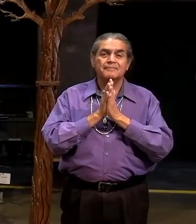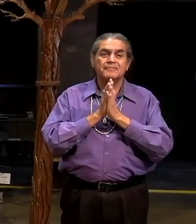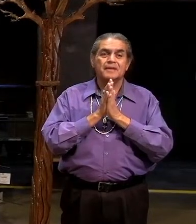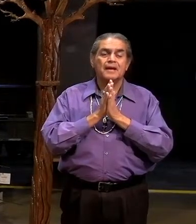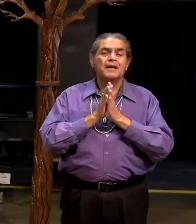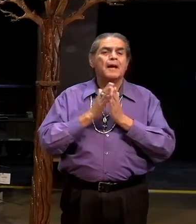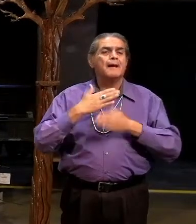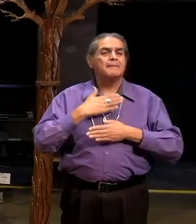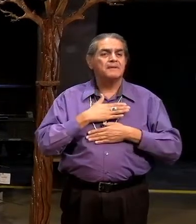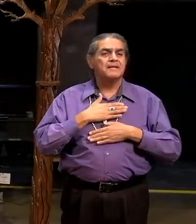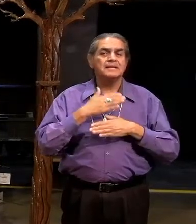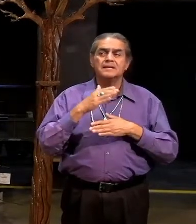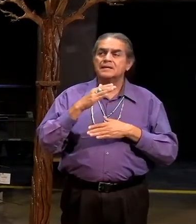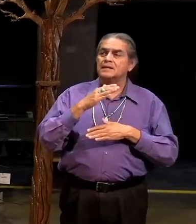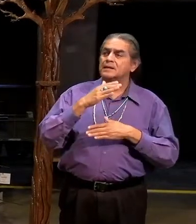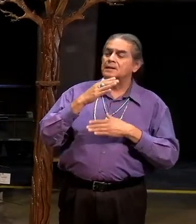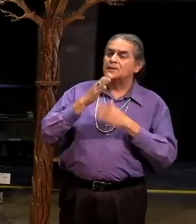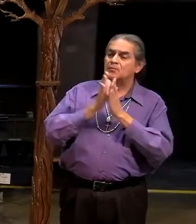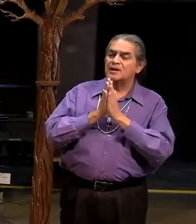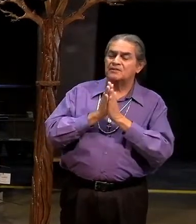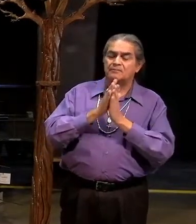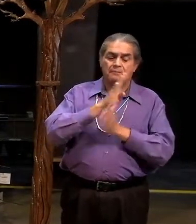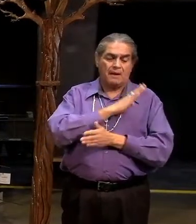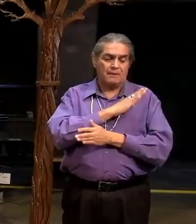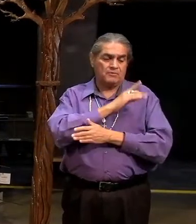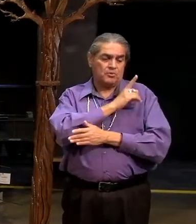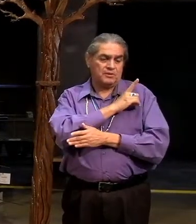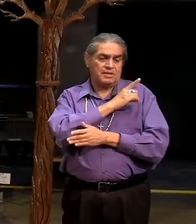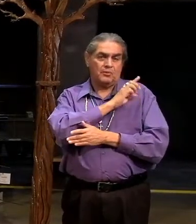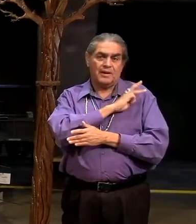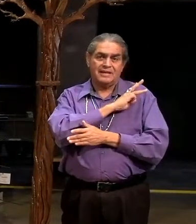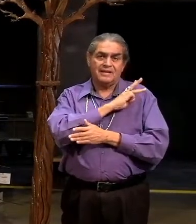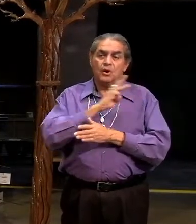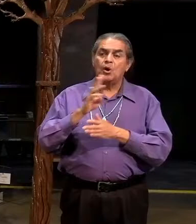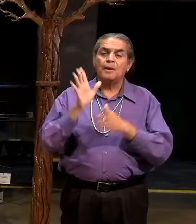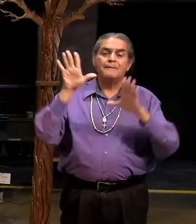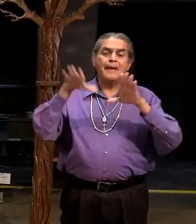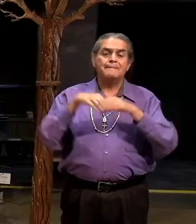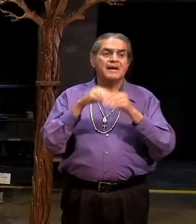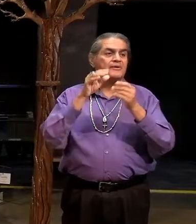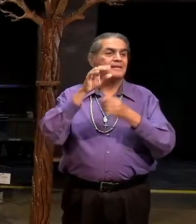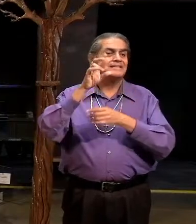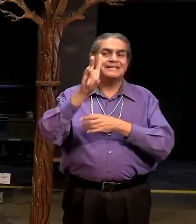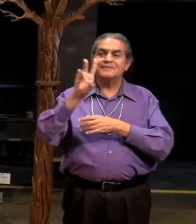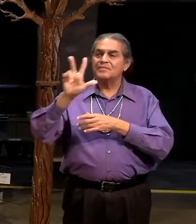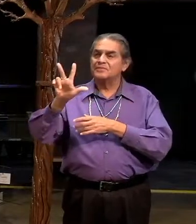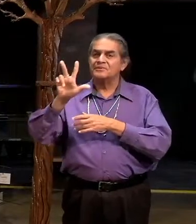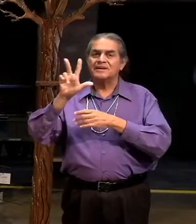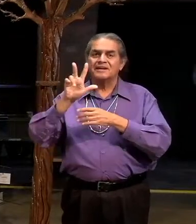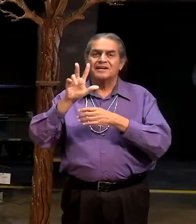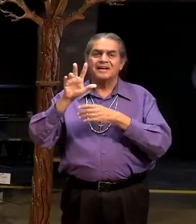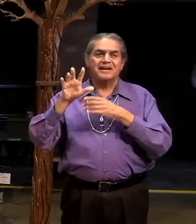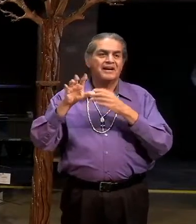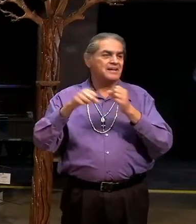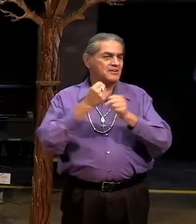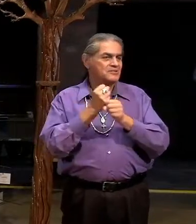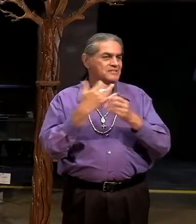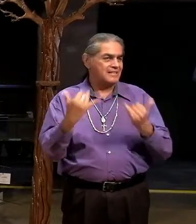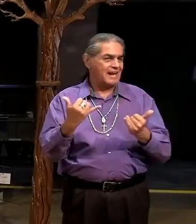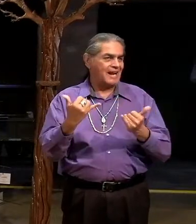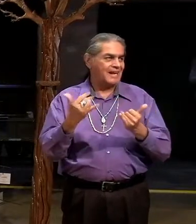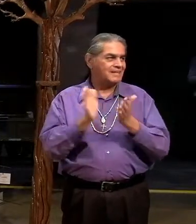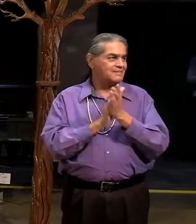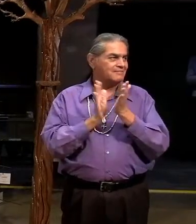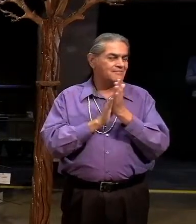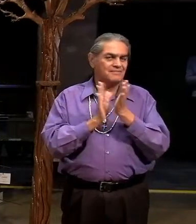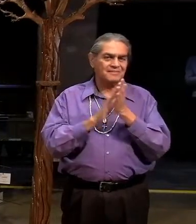Please pray for Bob and Dorothy Whalen, who have been married 73 years today. Oh my, come on, 73 years.